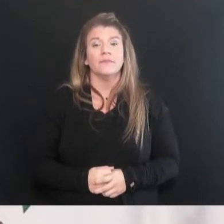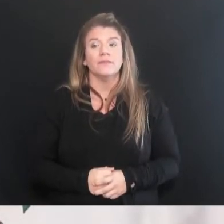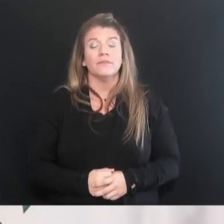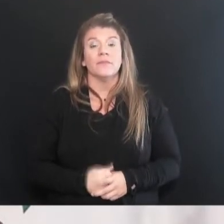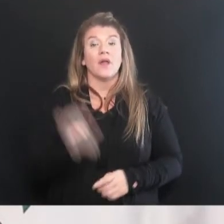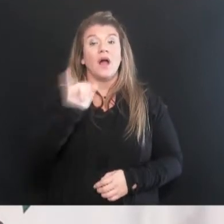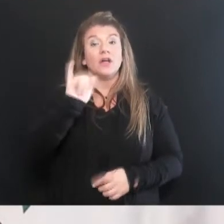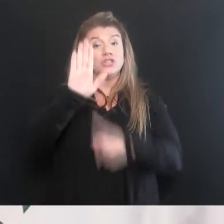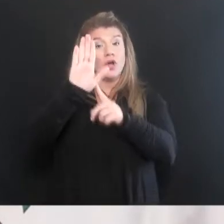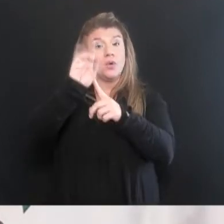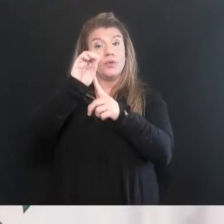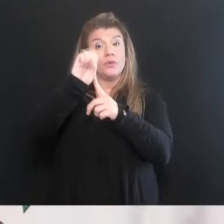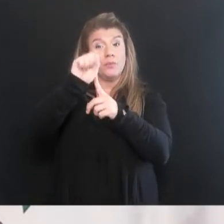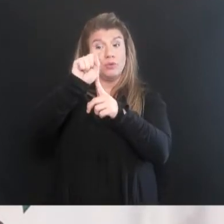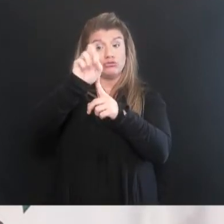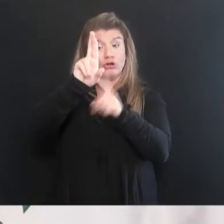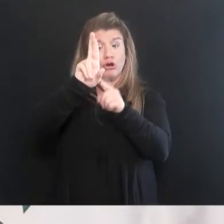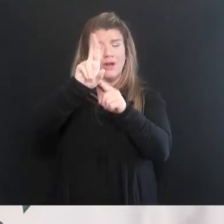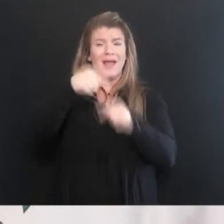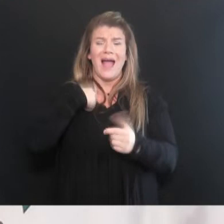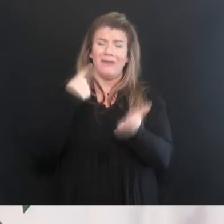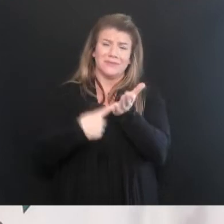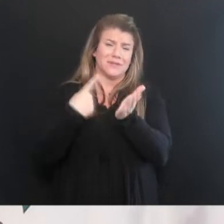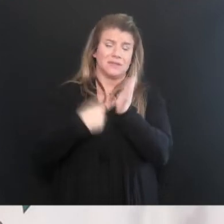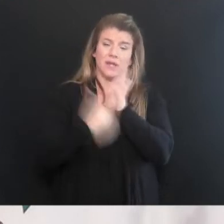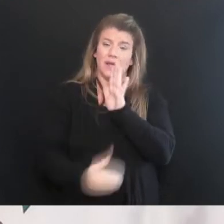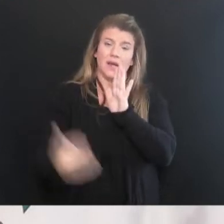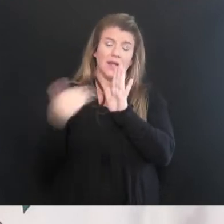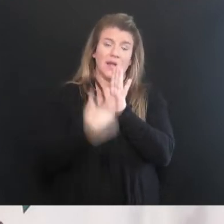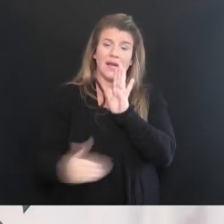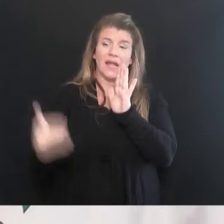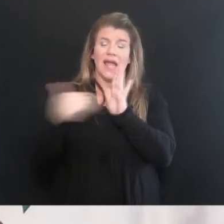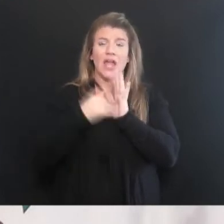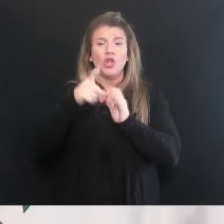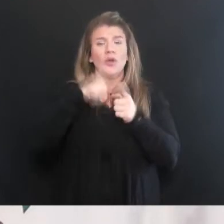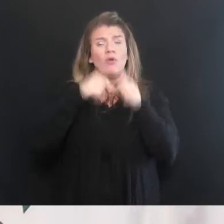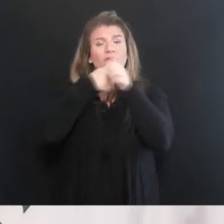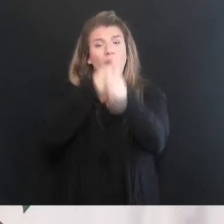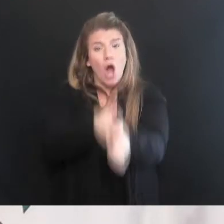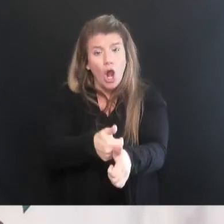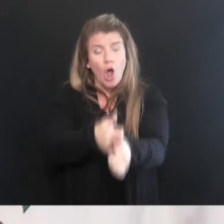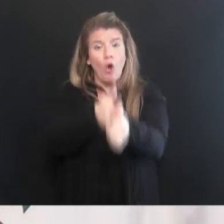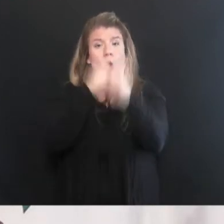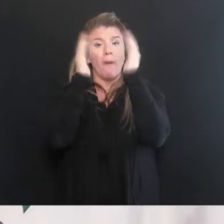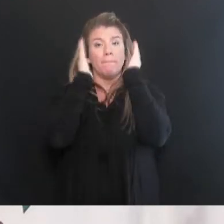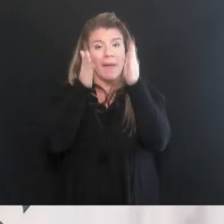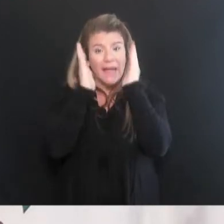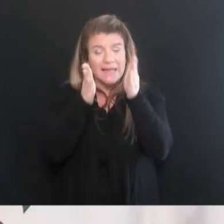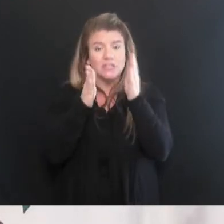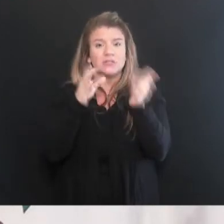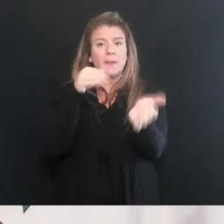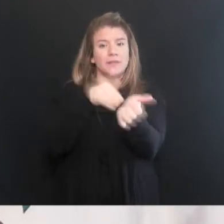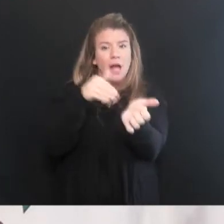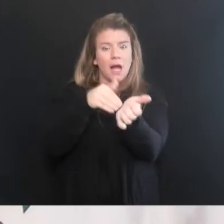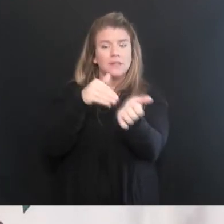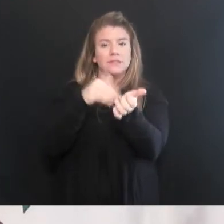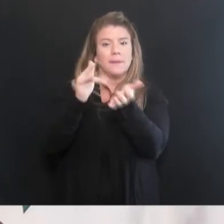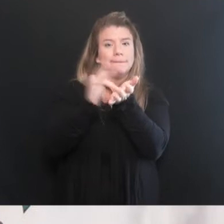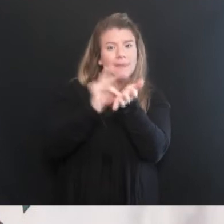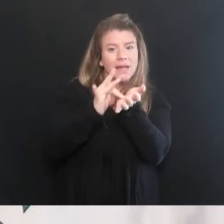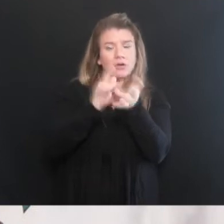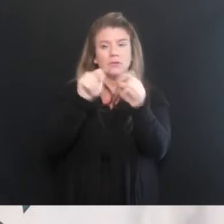booster vaccines, I've been through it over and over. Just listen to the docs and listen to all the medical team and all the medical